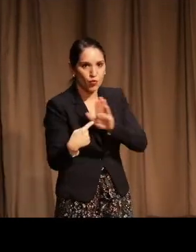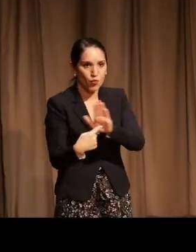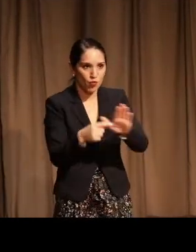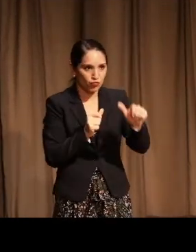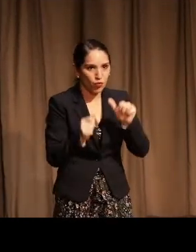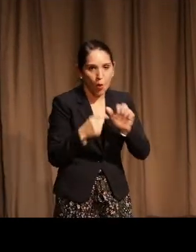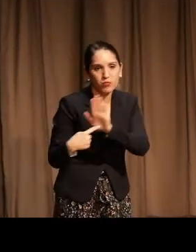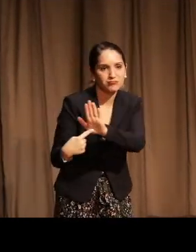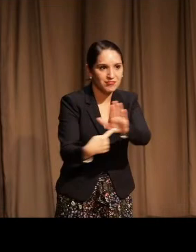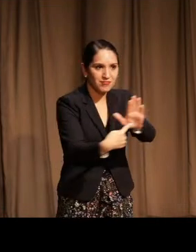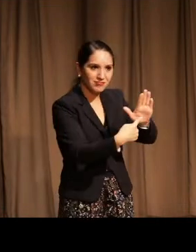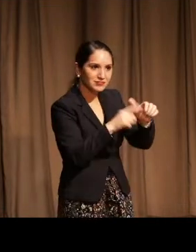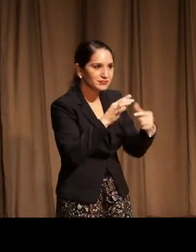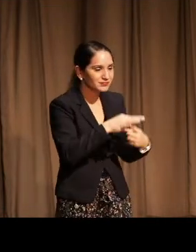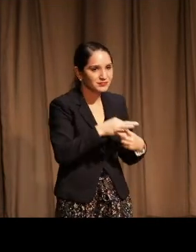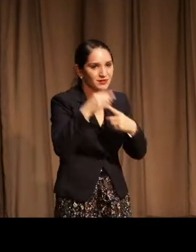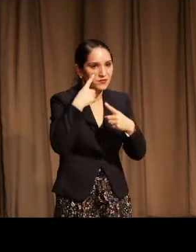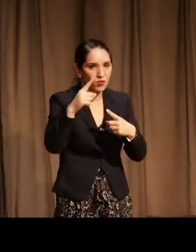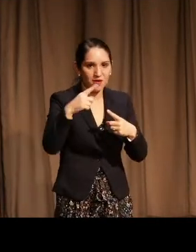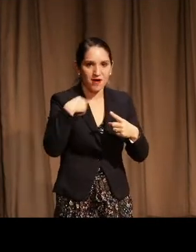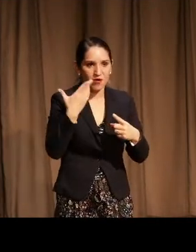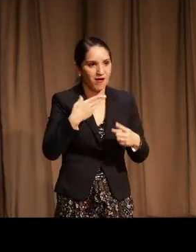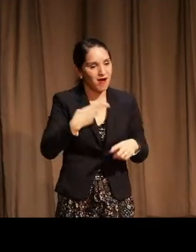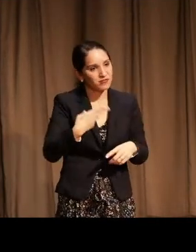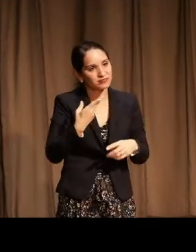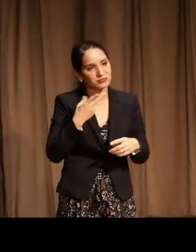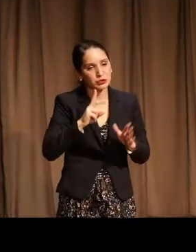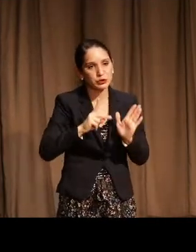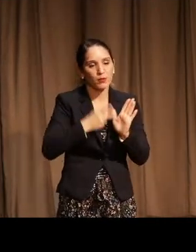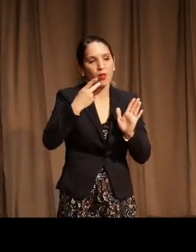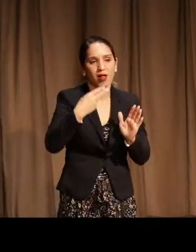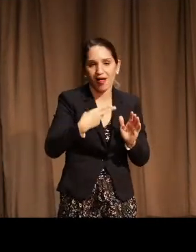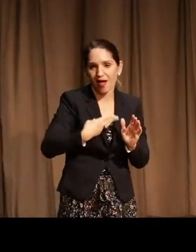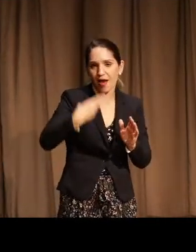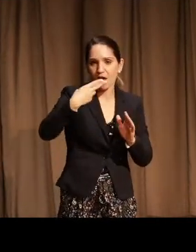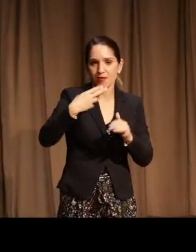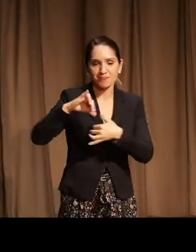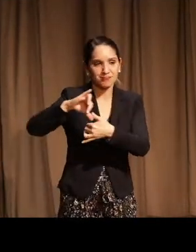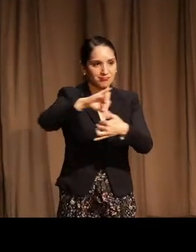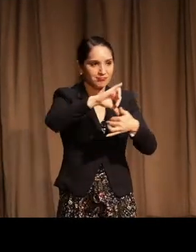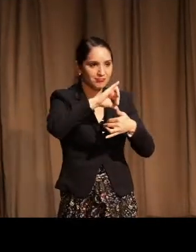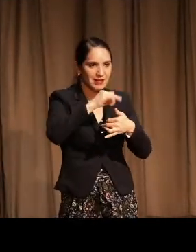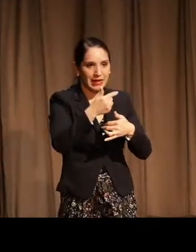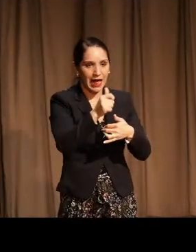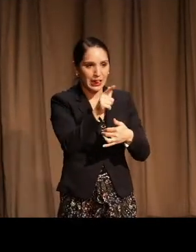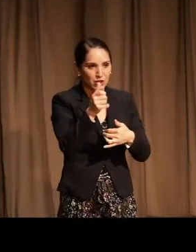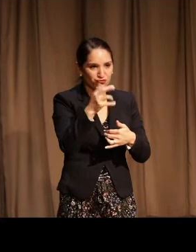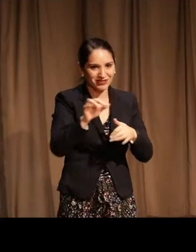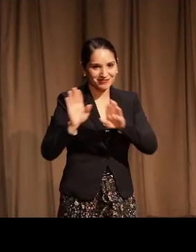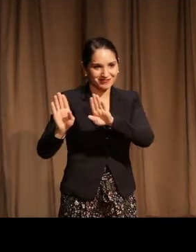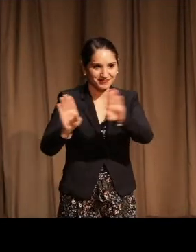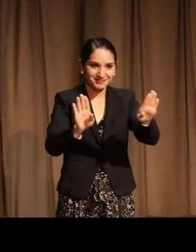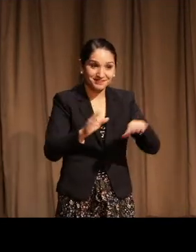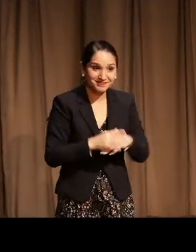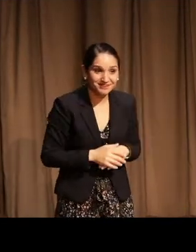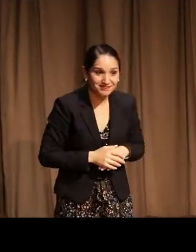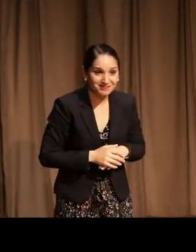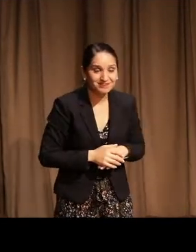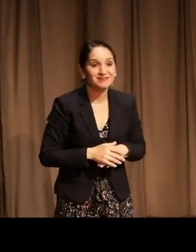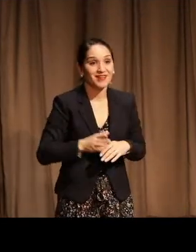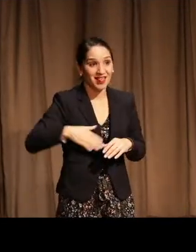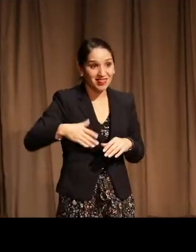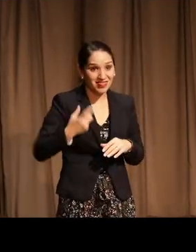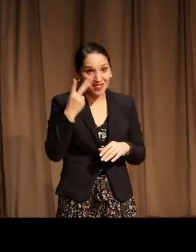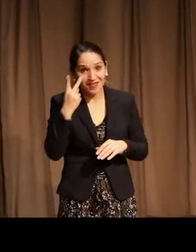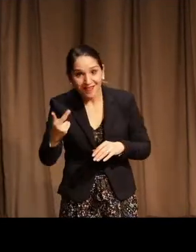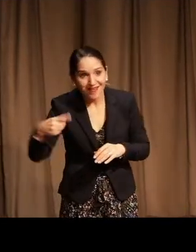made specifically for our Double Height Gallery. Following tonight's conversation, if you haven't already, I encourage you to stop by the